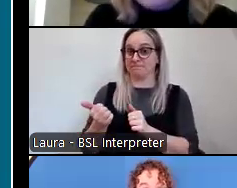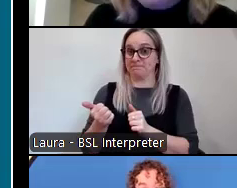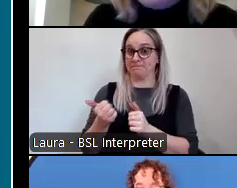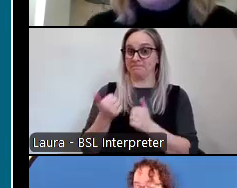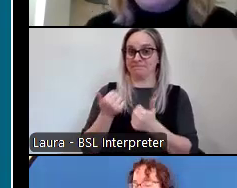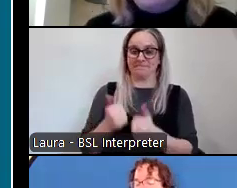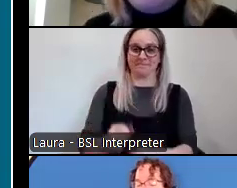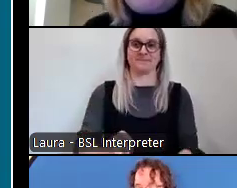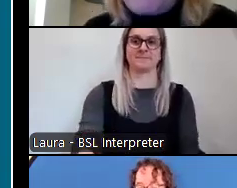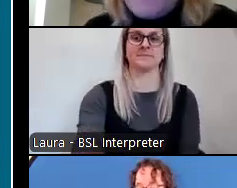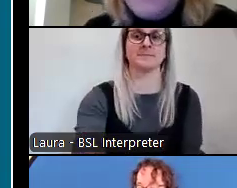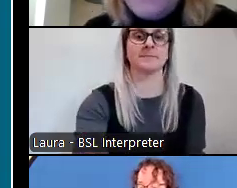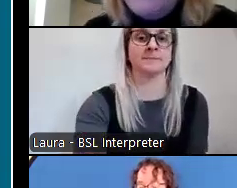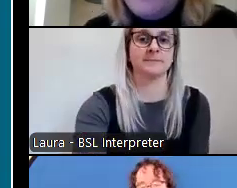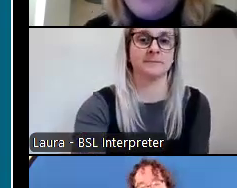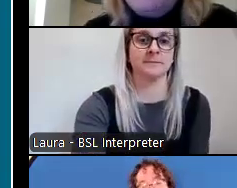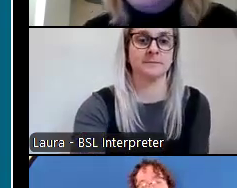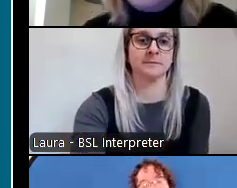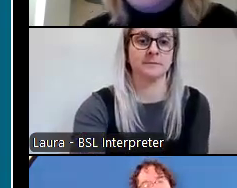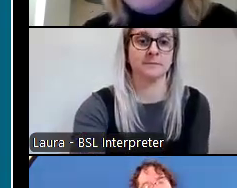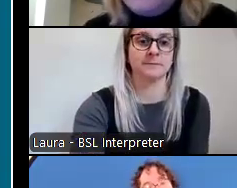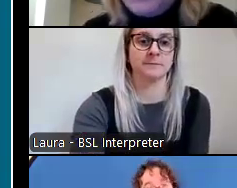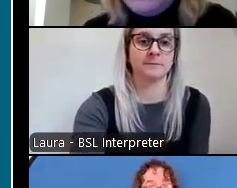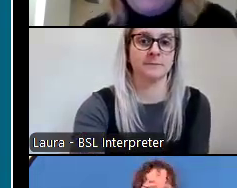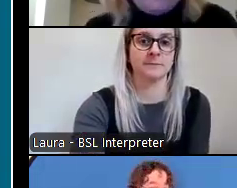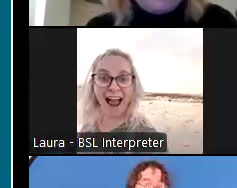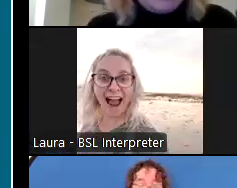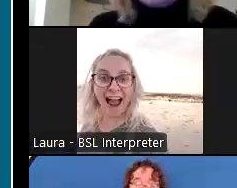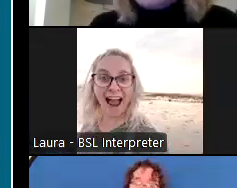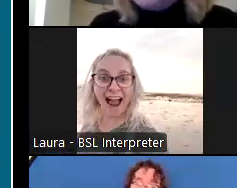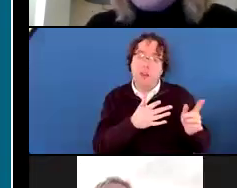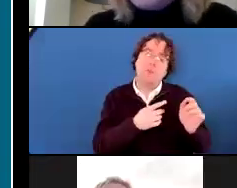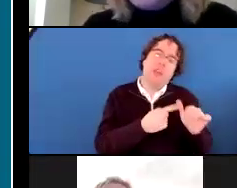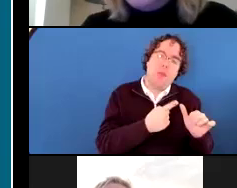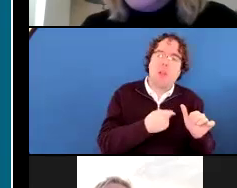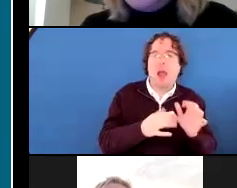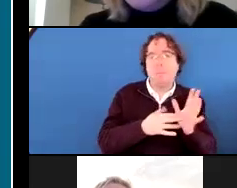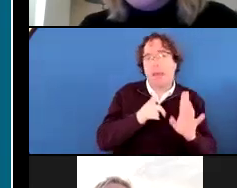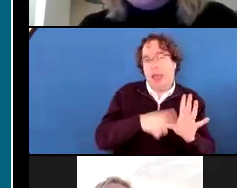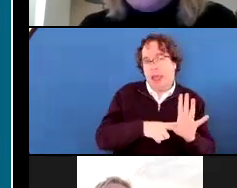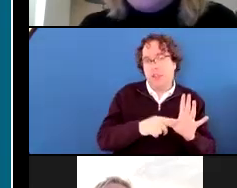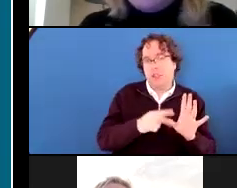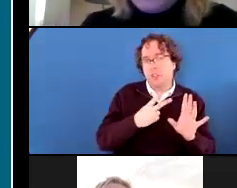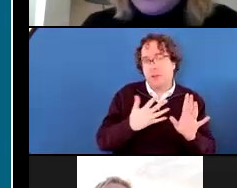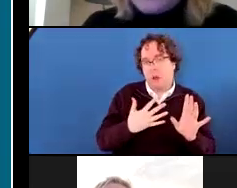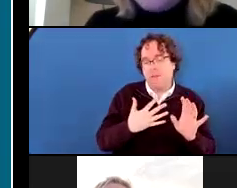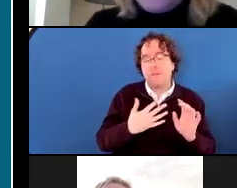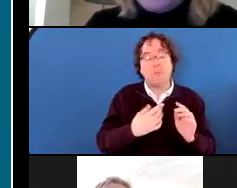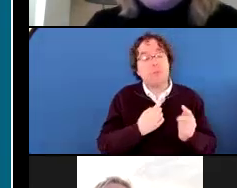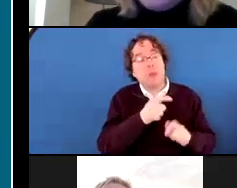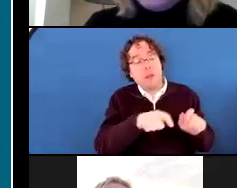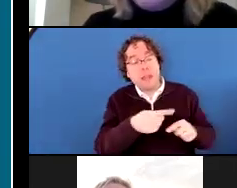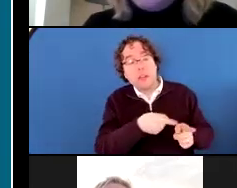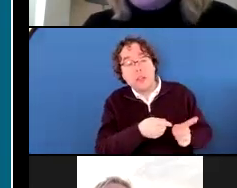Interviews will take place online in April and May 2025. And for candidates who are shortlisted